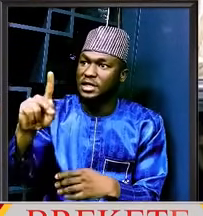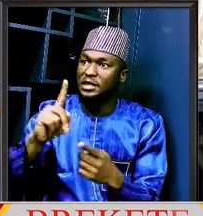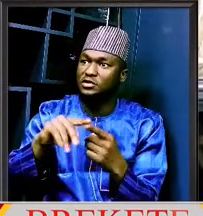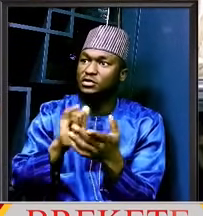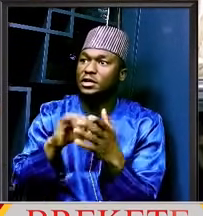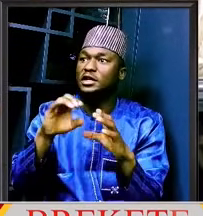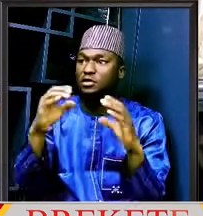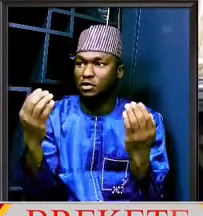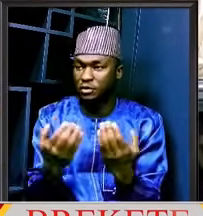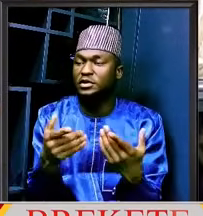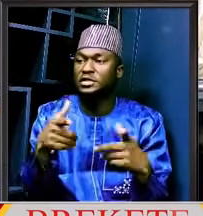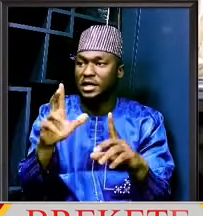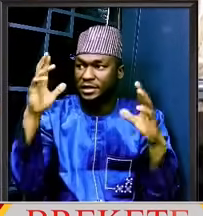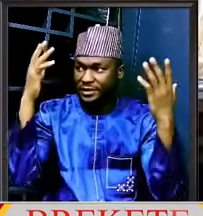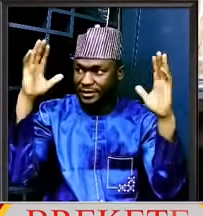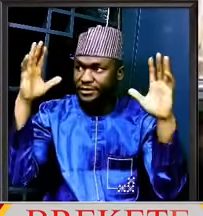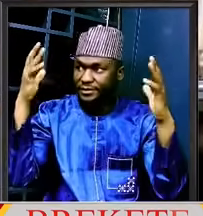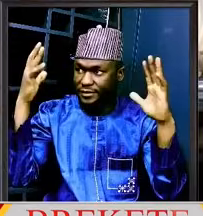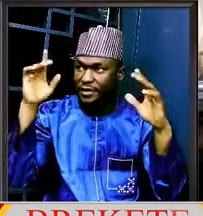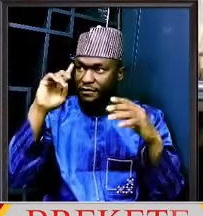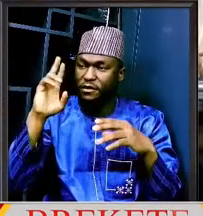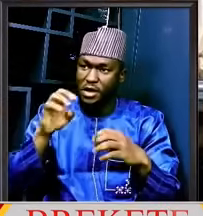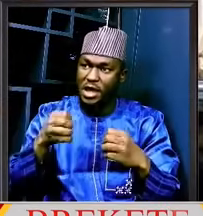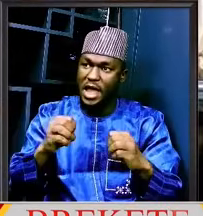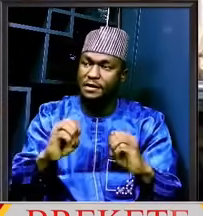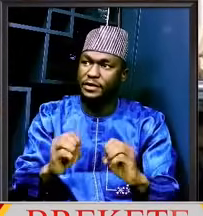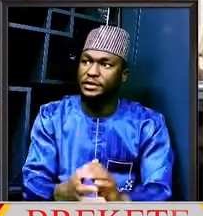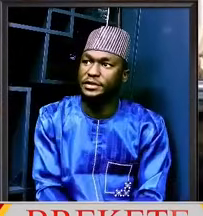community. Let's appreciate Mama.